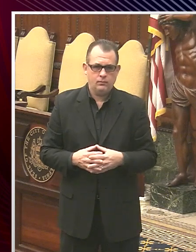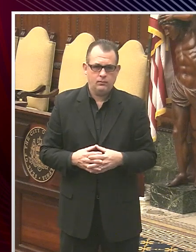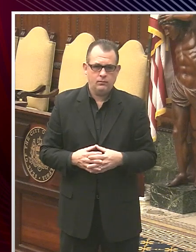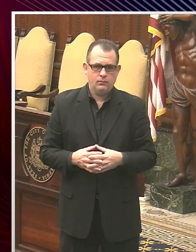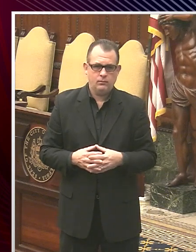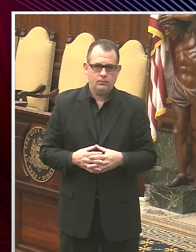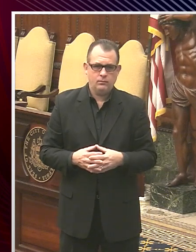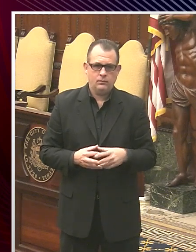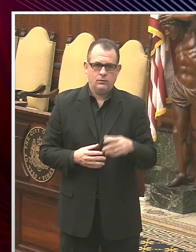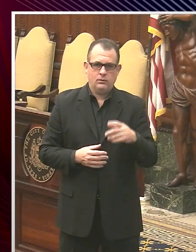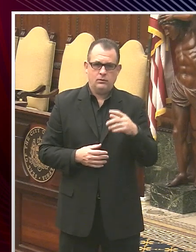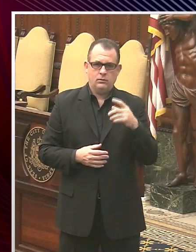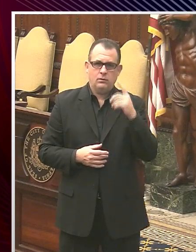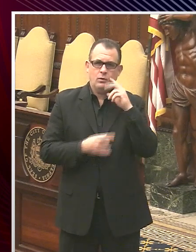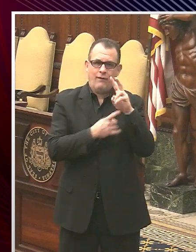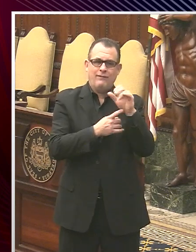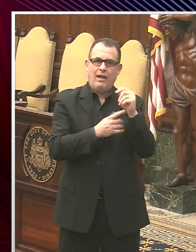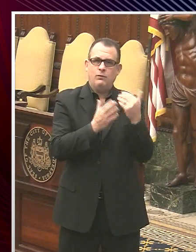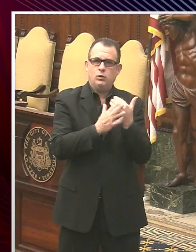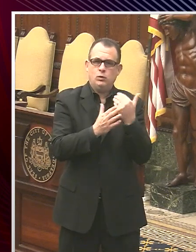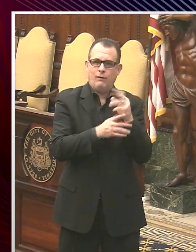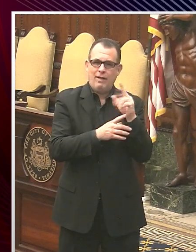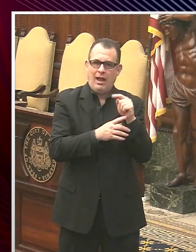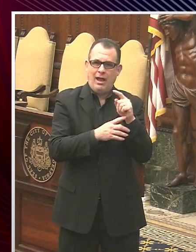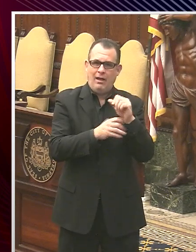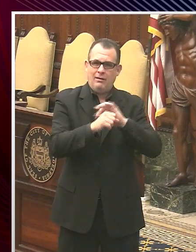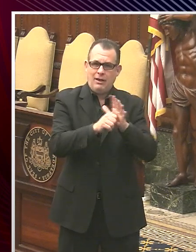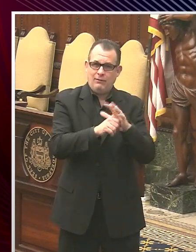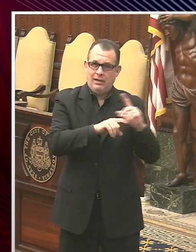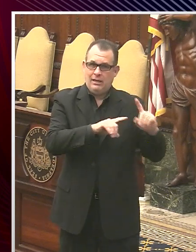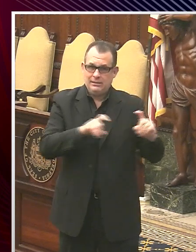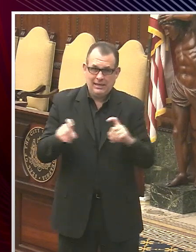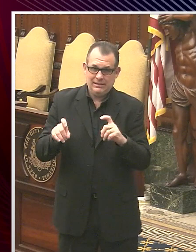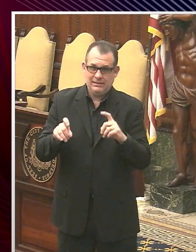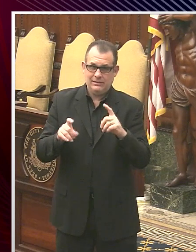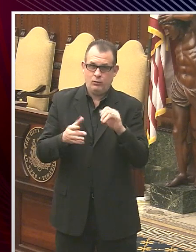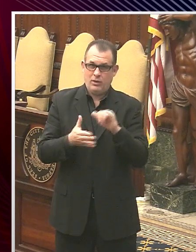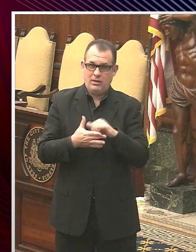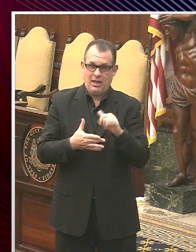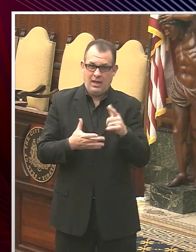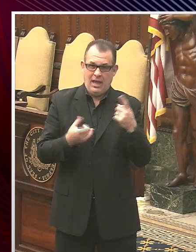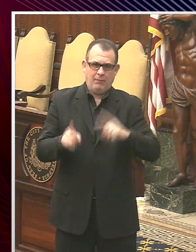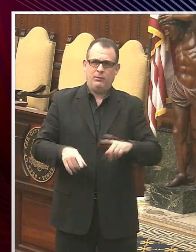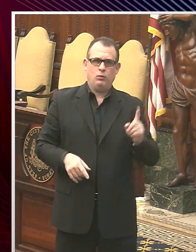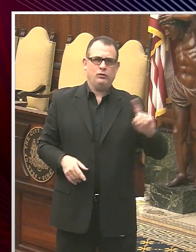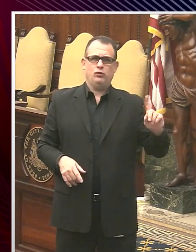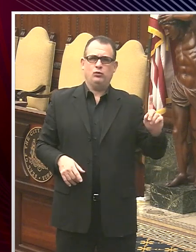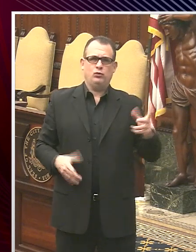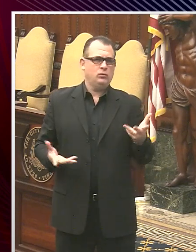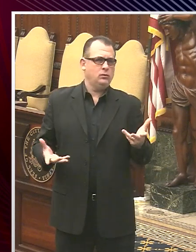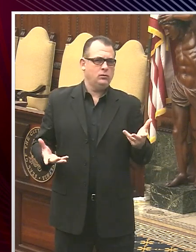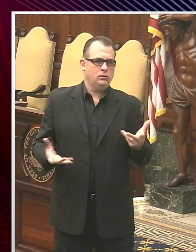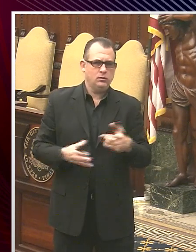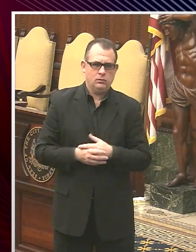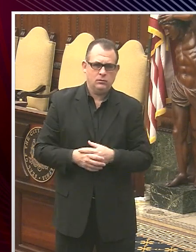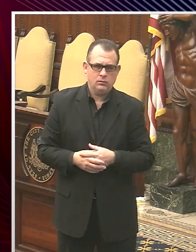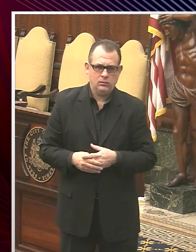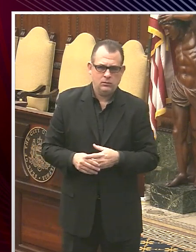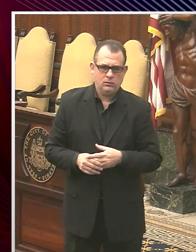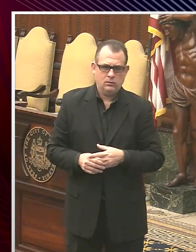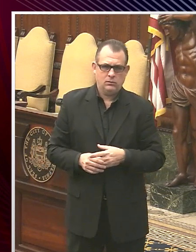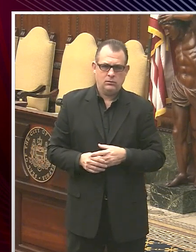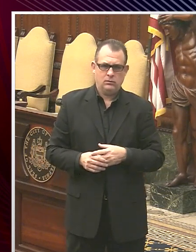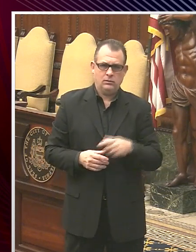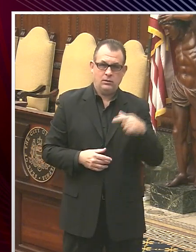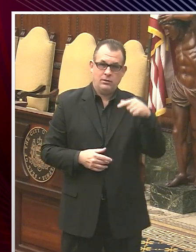of the virus. Can you talk about where the testing for the variant would take place? Is it at the commercial labs like Quest